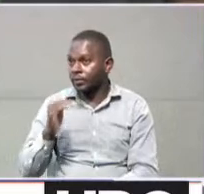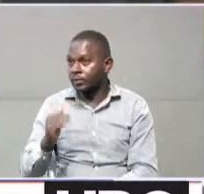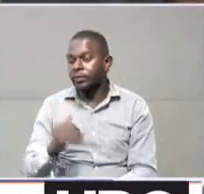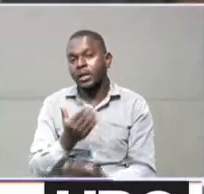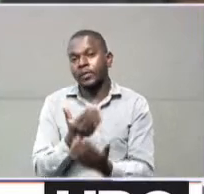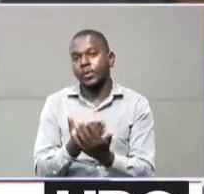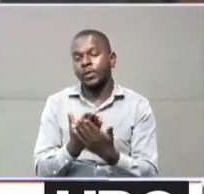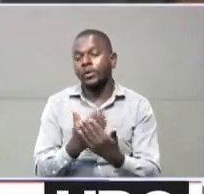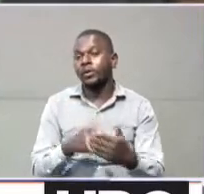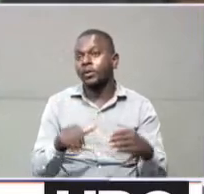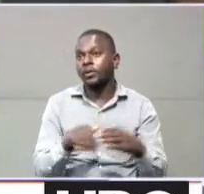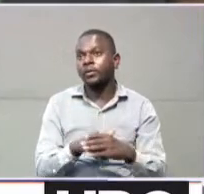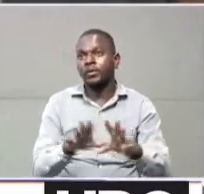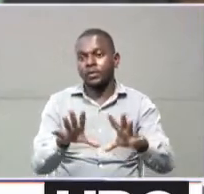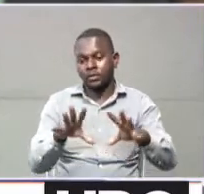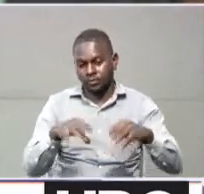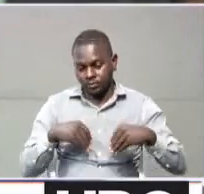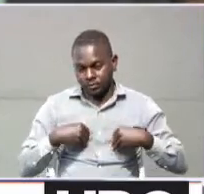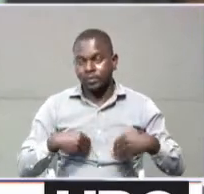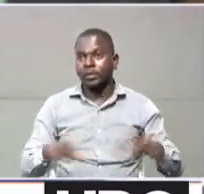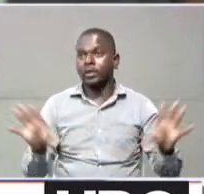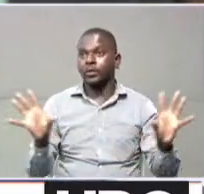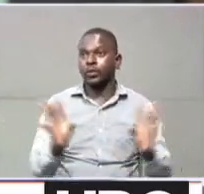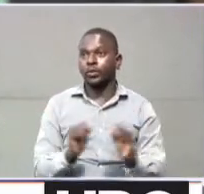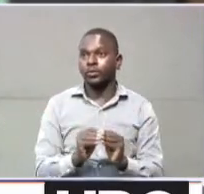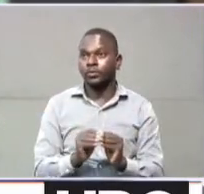request members to allow me concord